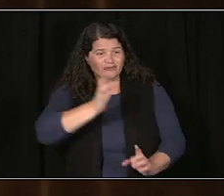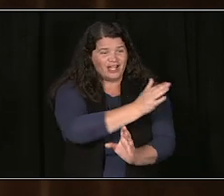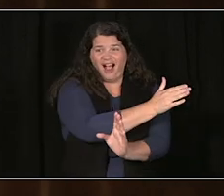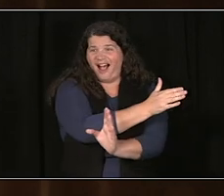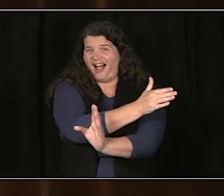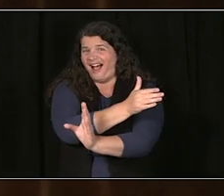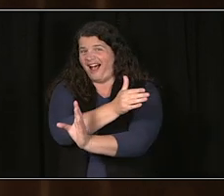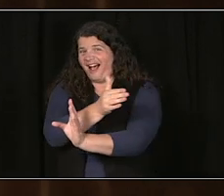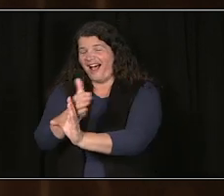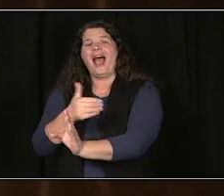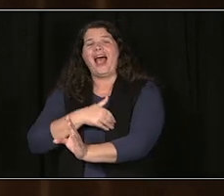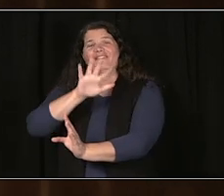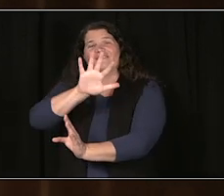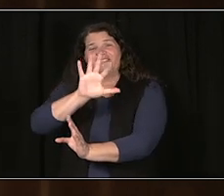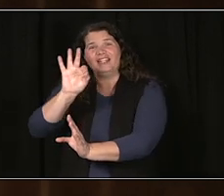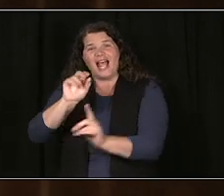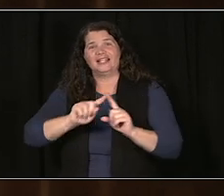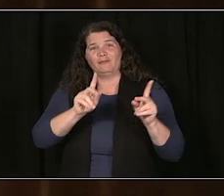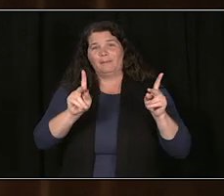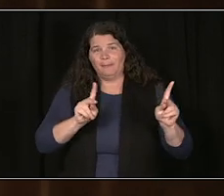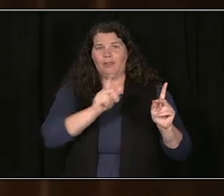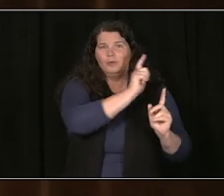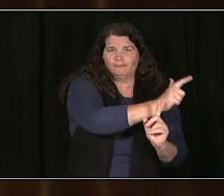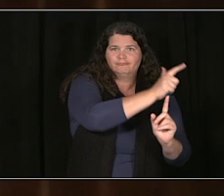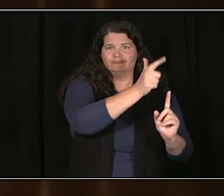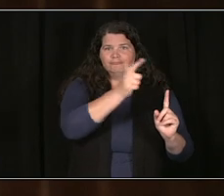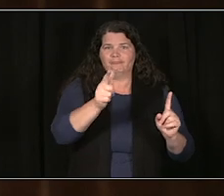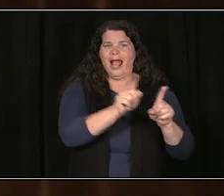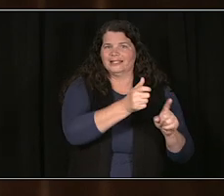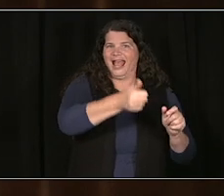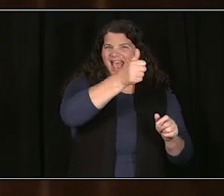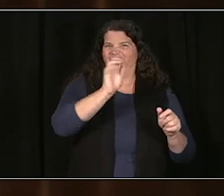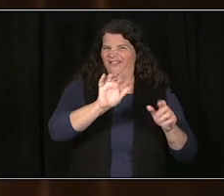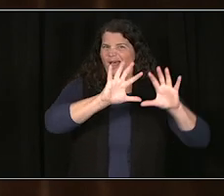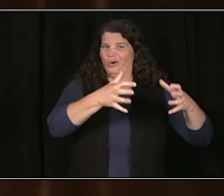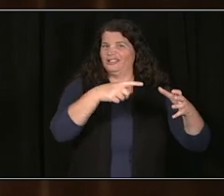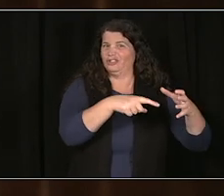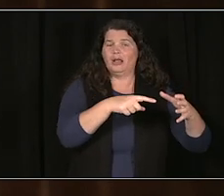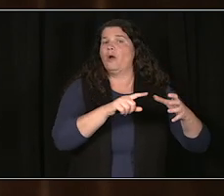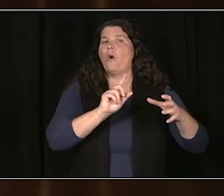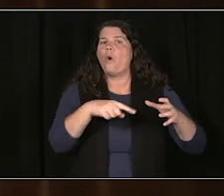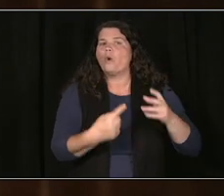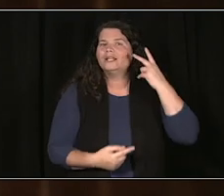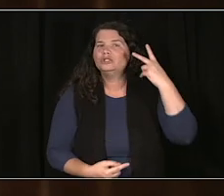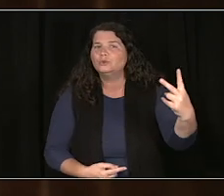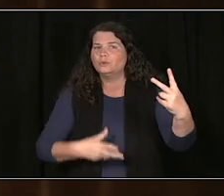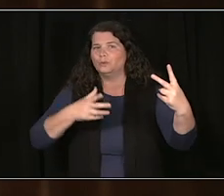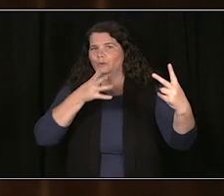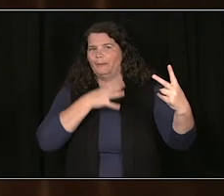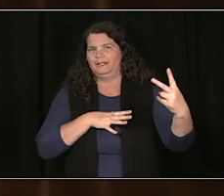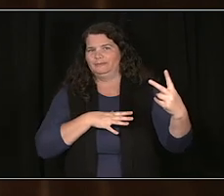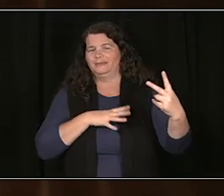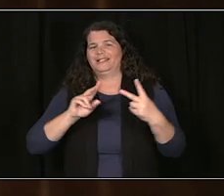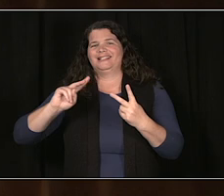have been 59 confirmed heads of the office, but only 2 confirmed women heads of that office. The second is Kathy